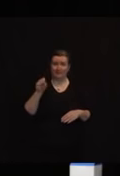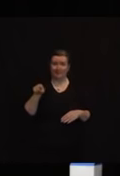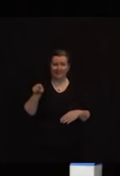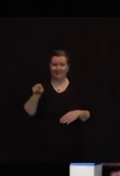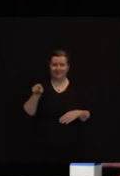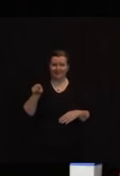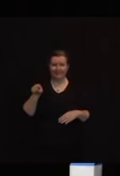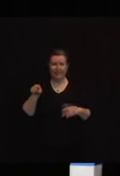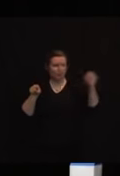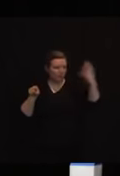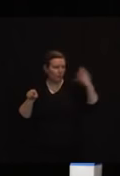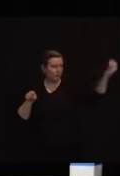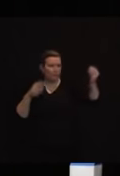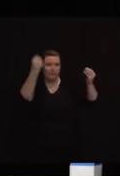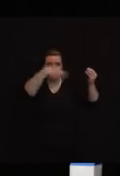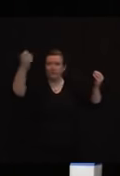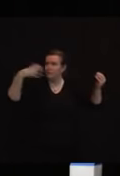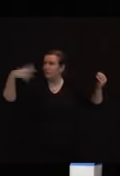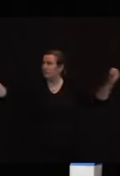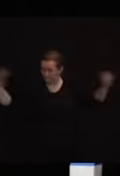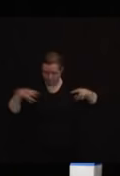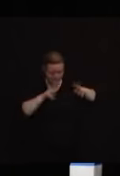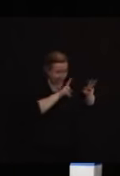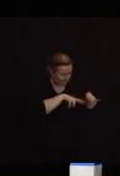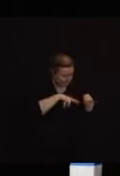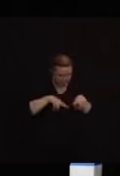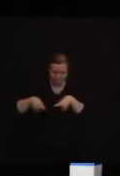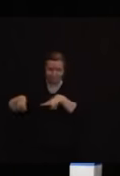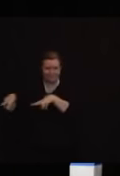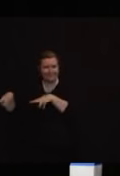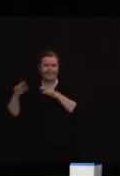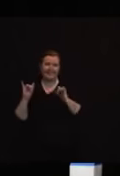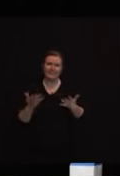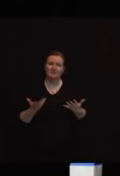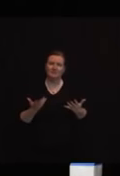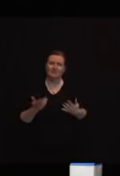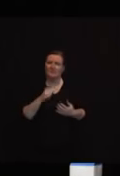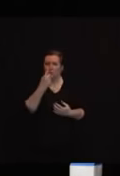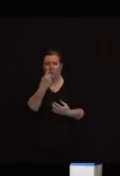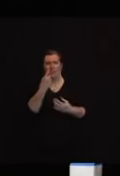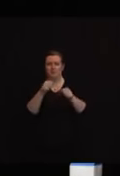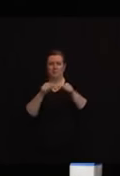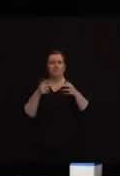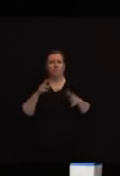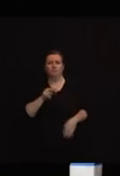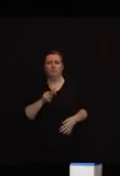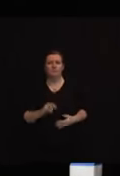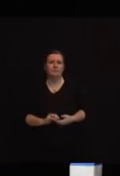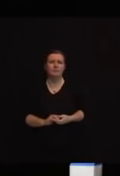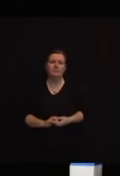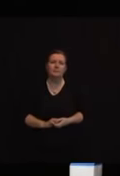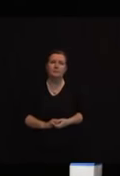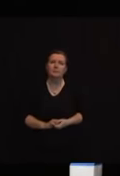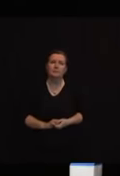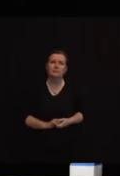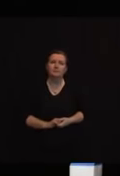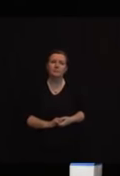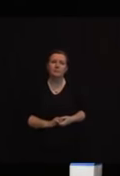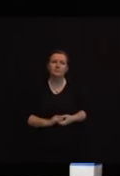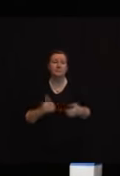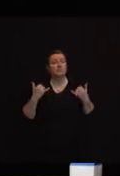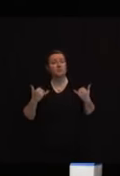how many actually passed away in the last couple of days compared to a further time ago. However, a significant number of those people did. So today was an unusual jump